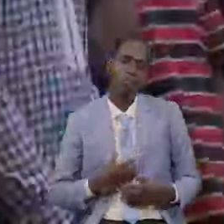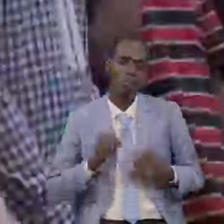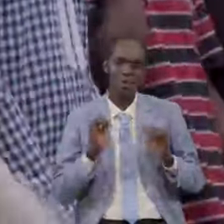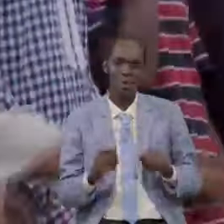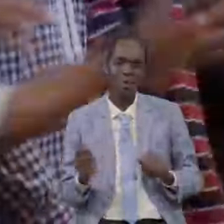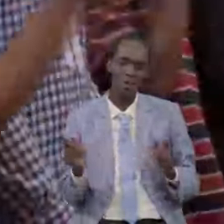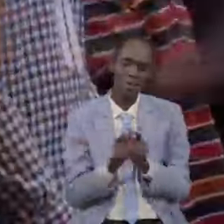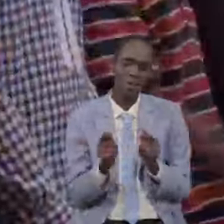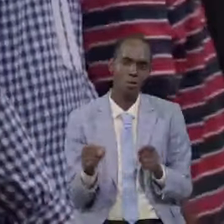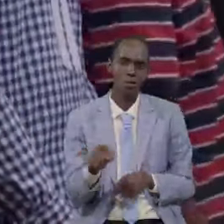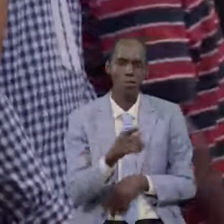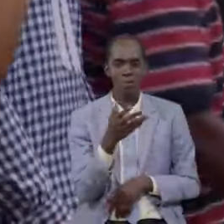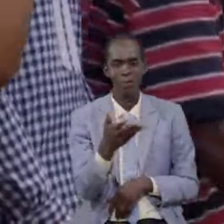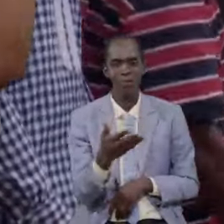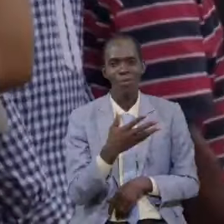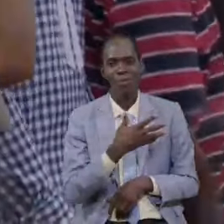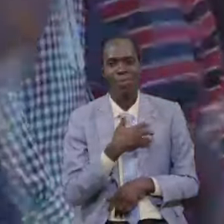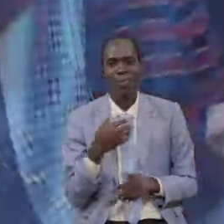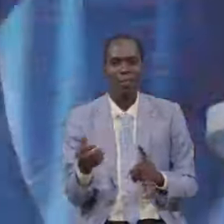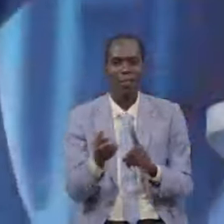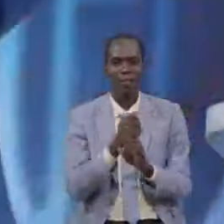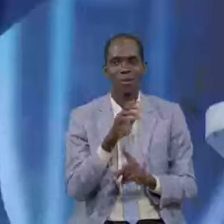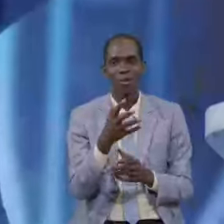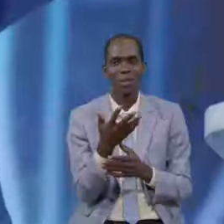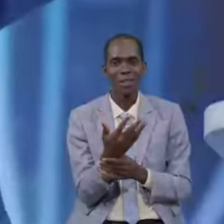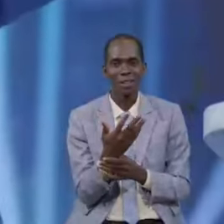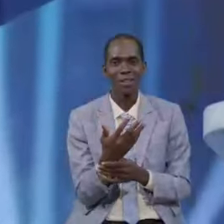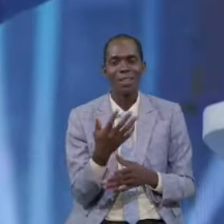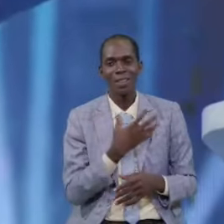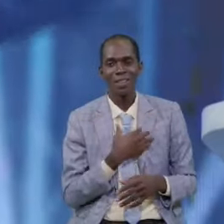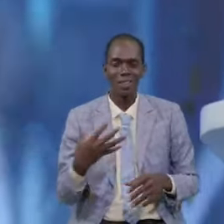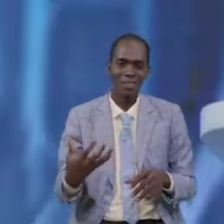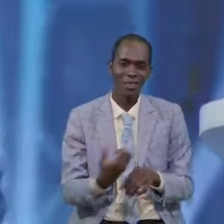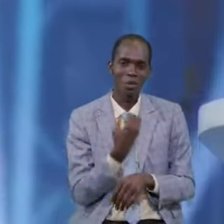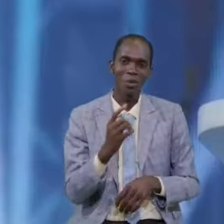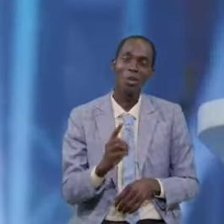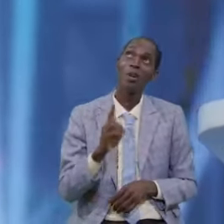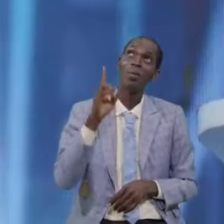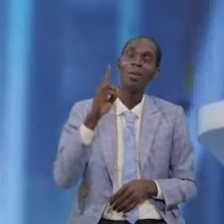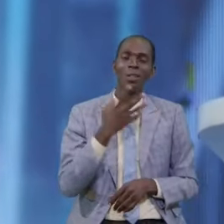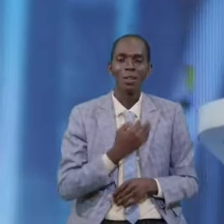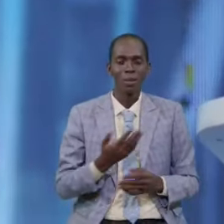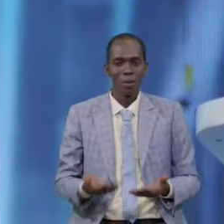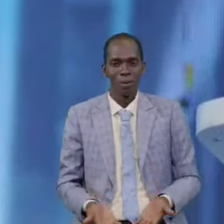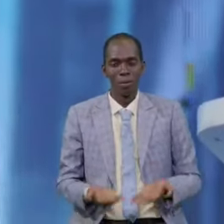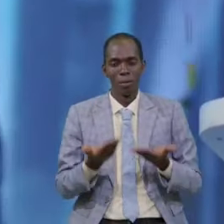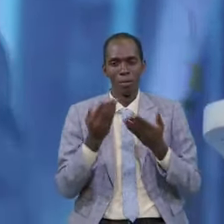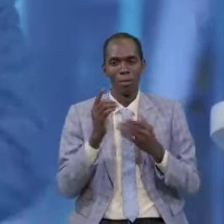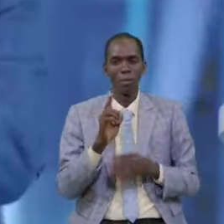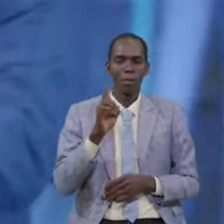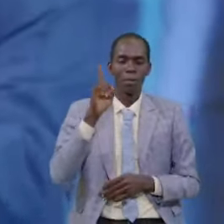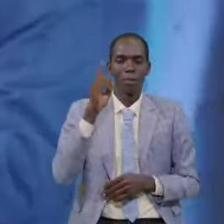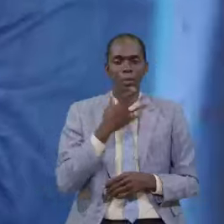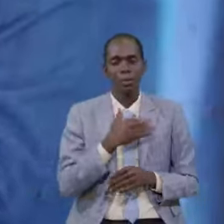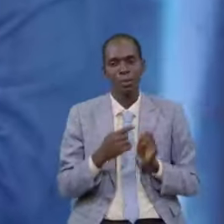hand. Pick you up. Lift you up. And show you to the world.